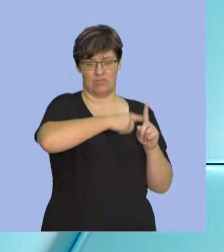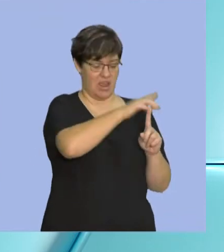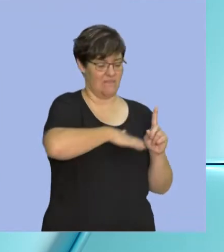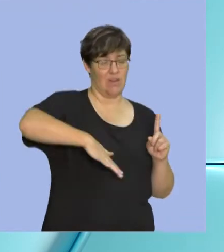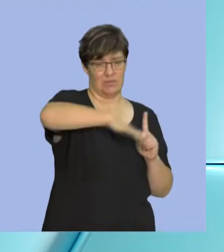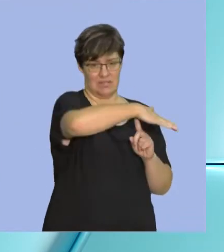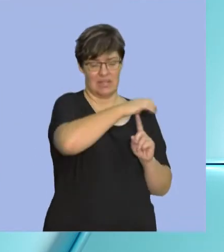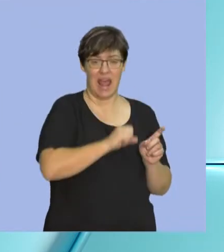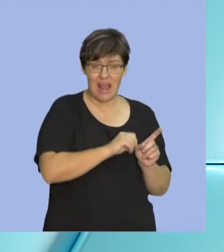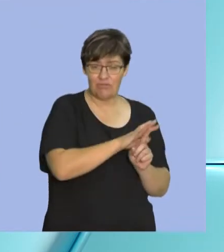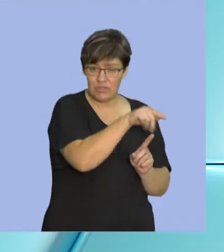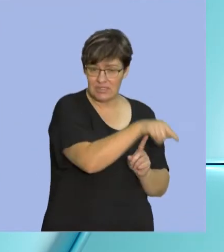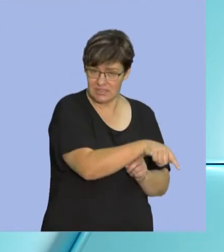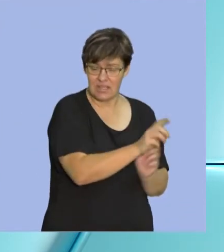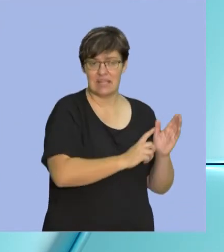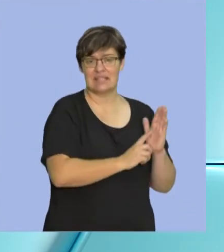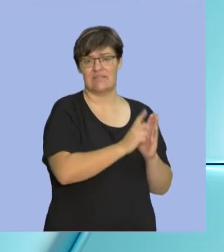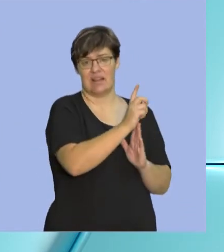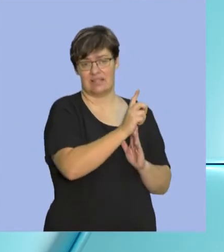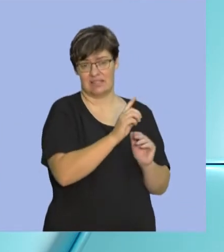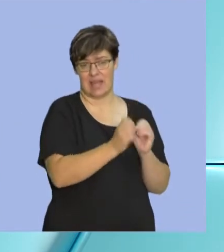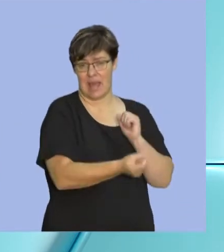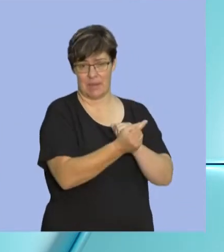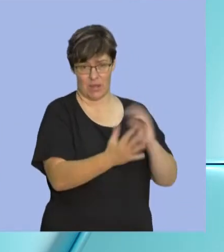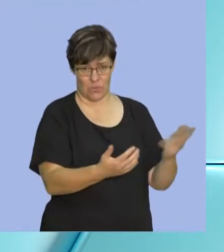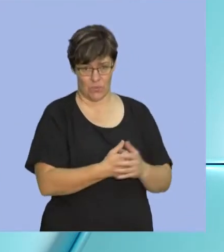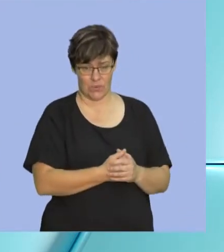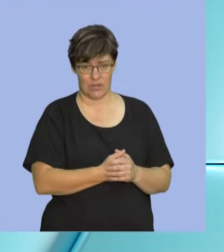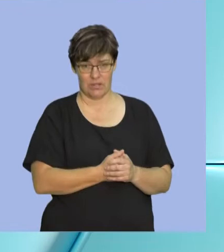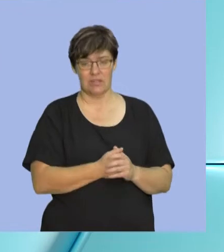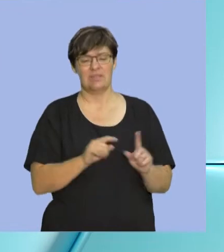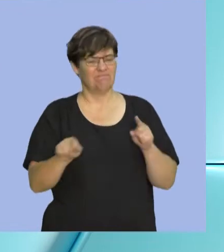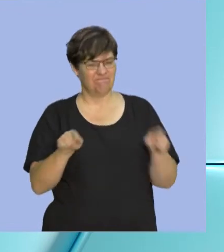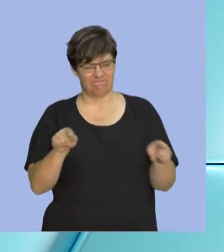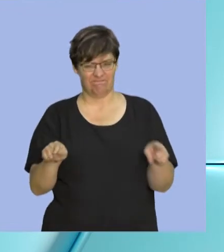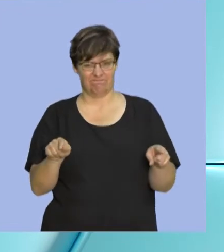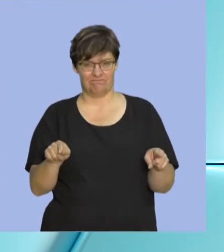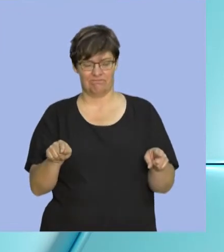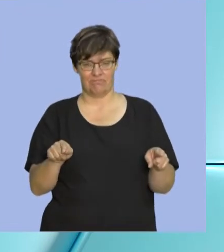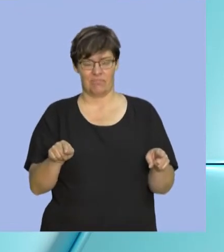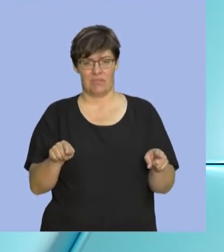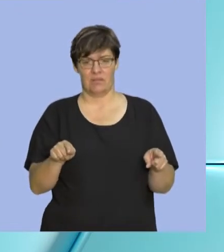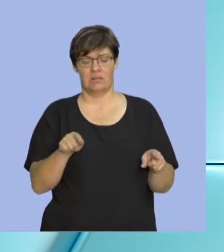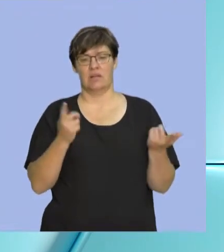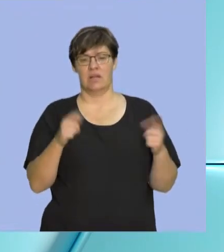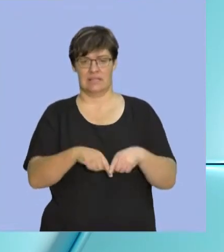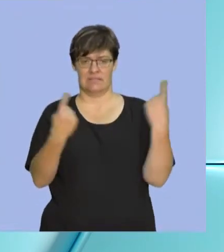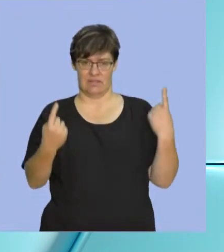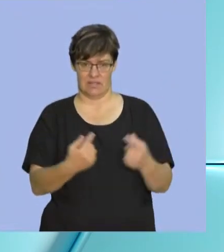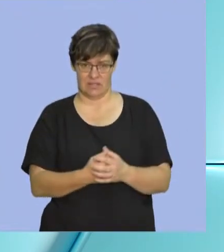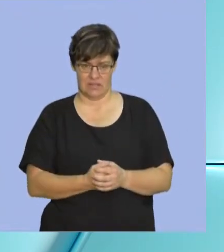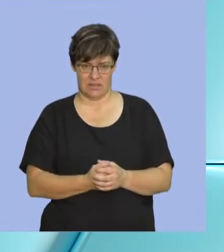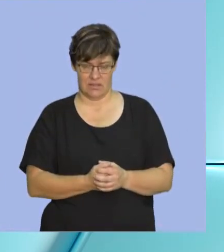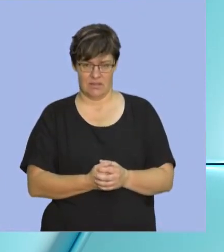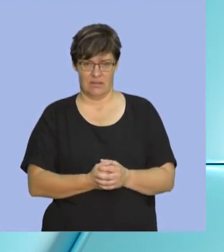influence how the egg development takes place. So that's another indication of how these individuals or groups of individuals differ from